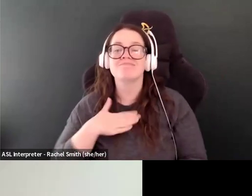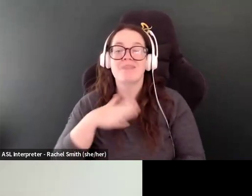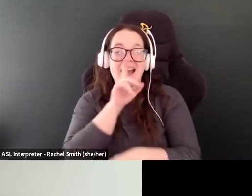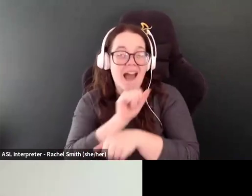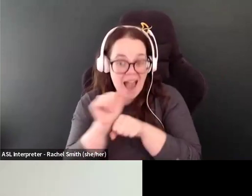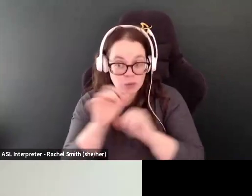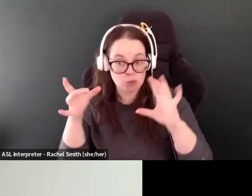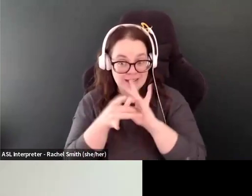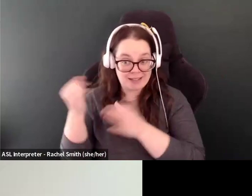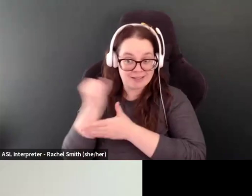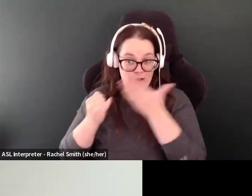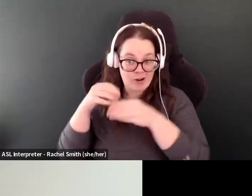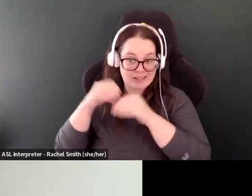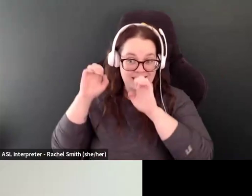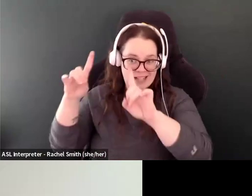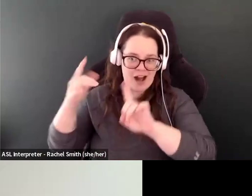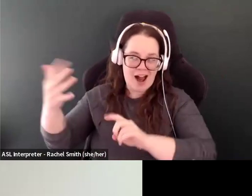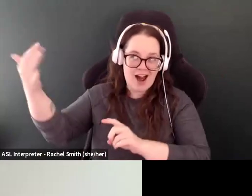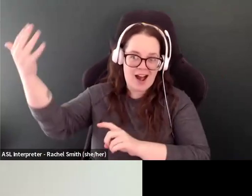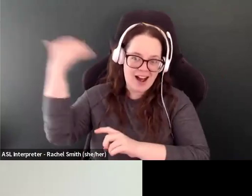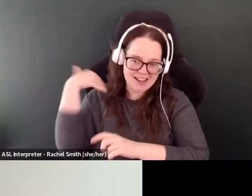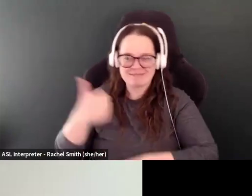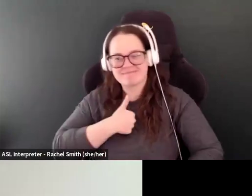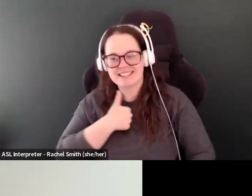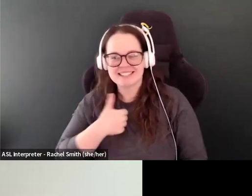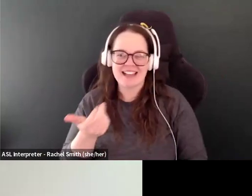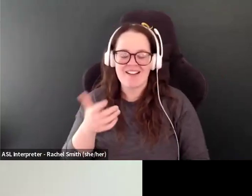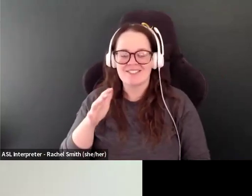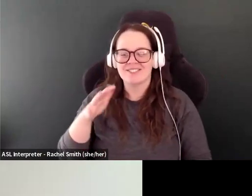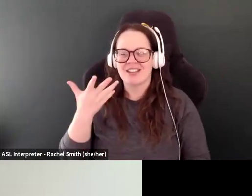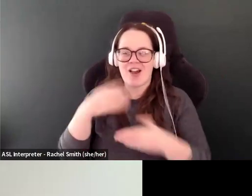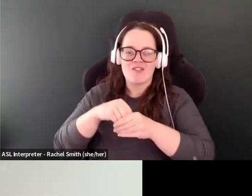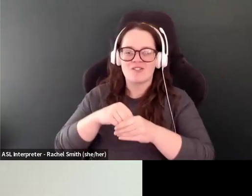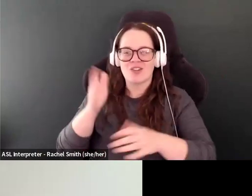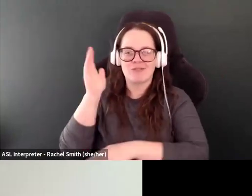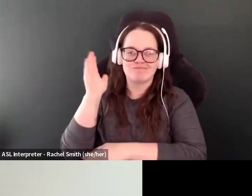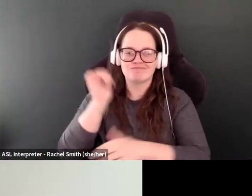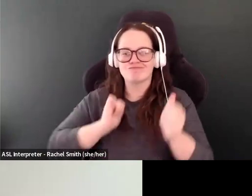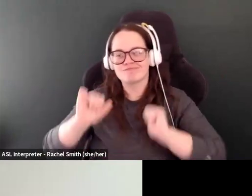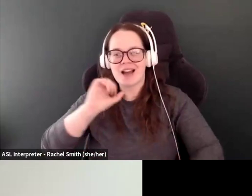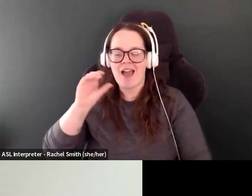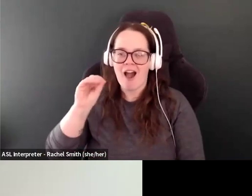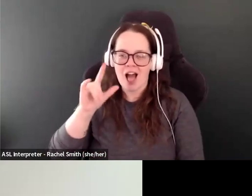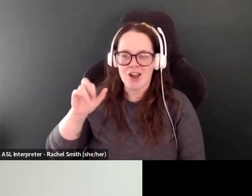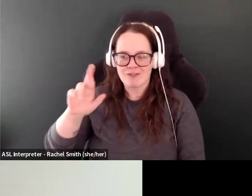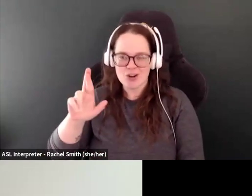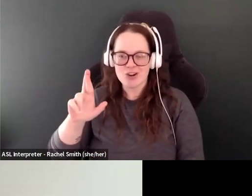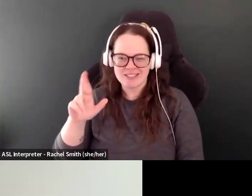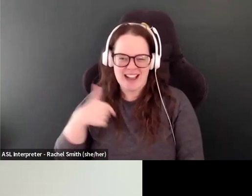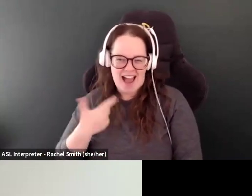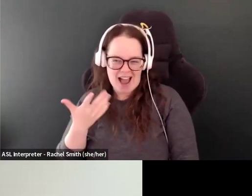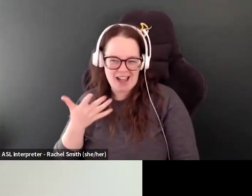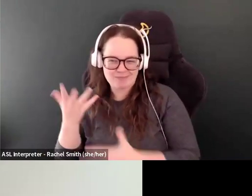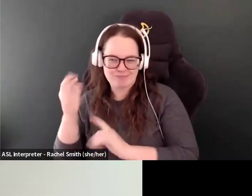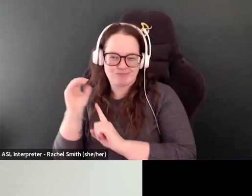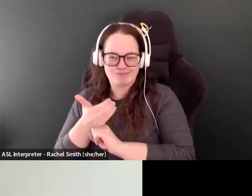education goes back to when I was a singing orphan in a production of Oliver at the age of 7. So just really excited to be